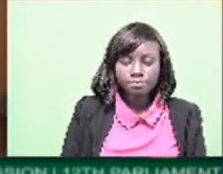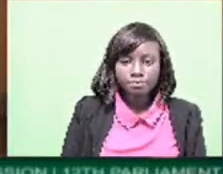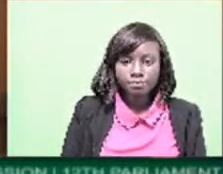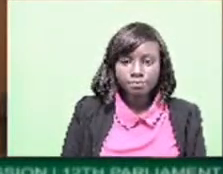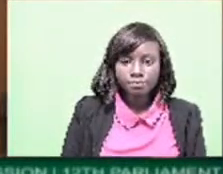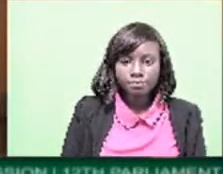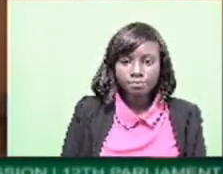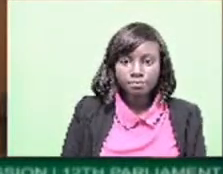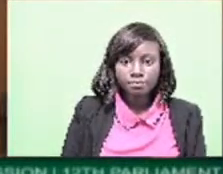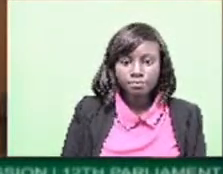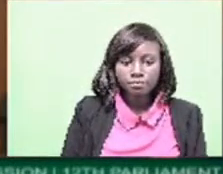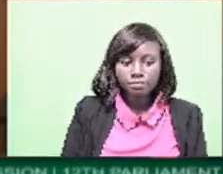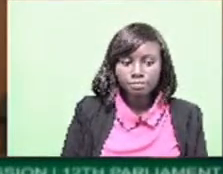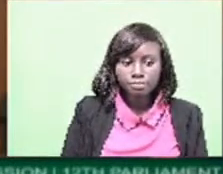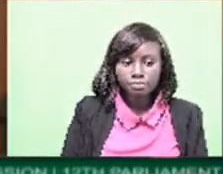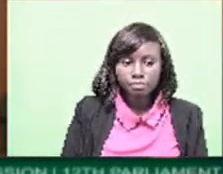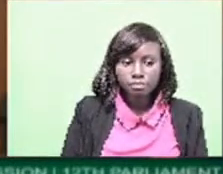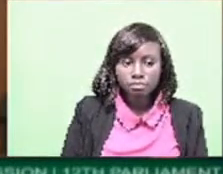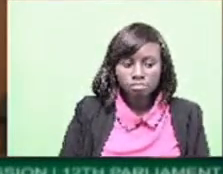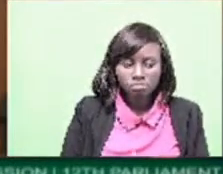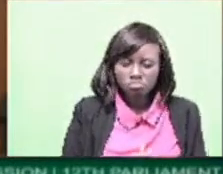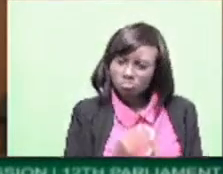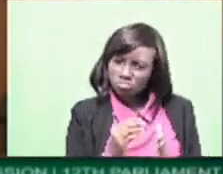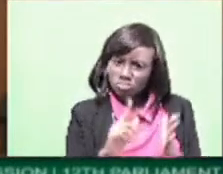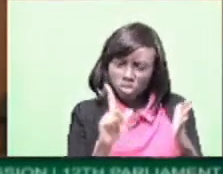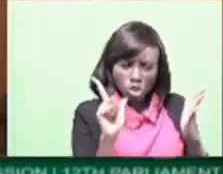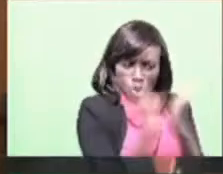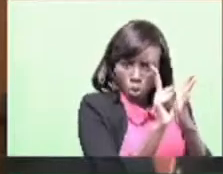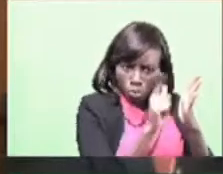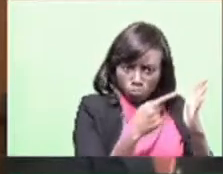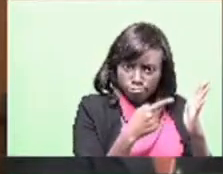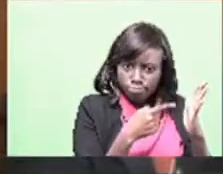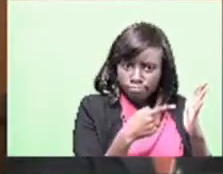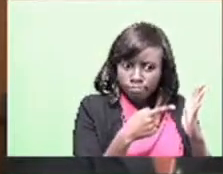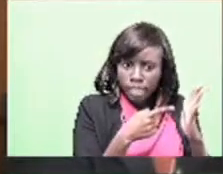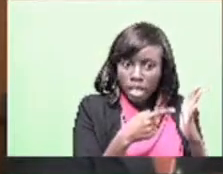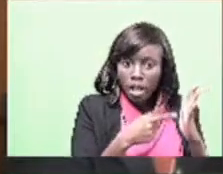legislation to penalize our citizens for not wearing masks,